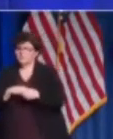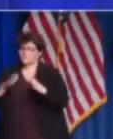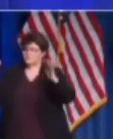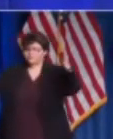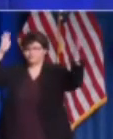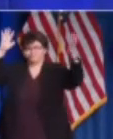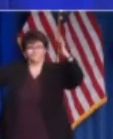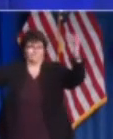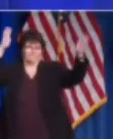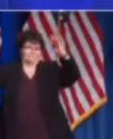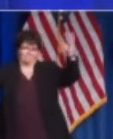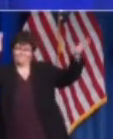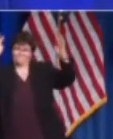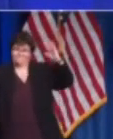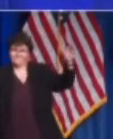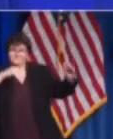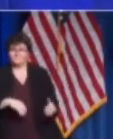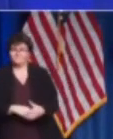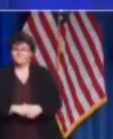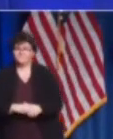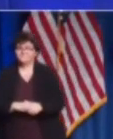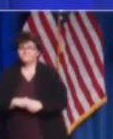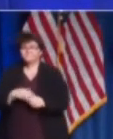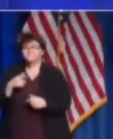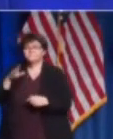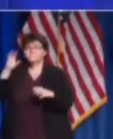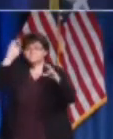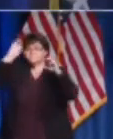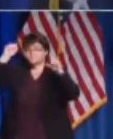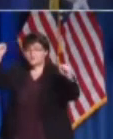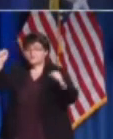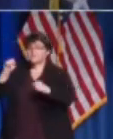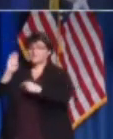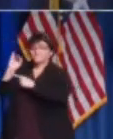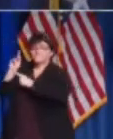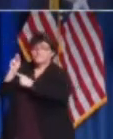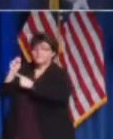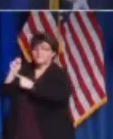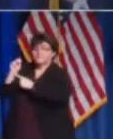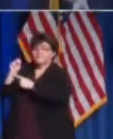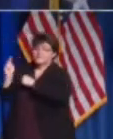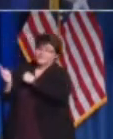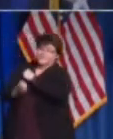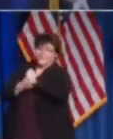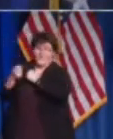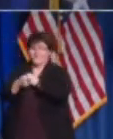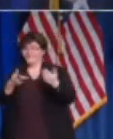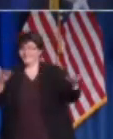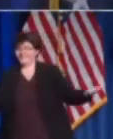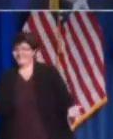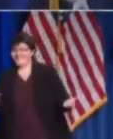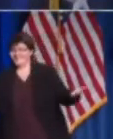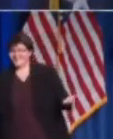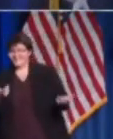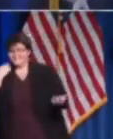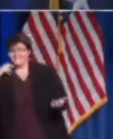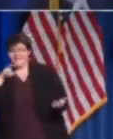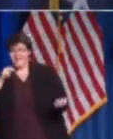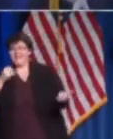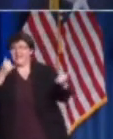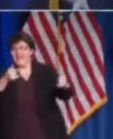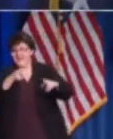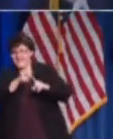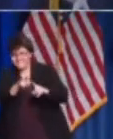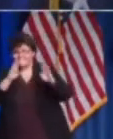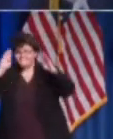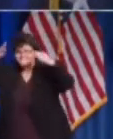President Biden stole him away from us so he could do for the kids all across the country what he did for the kids here in Connecticut.